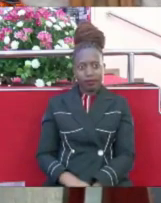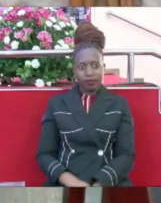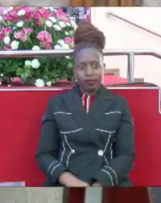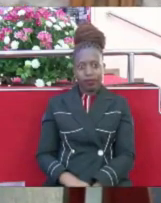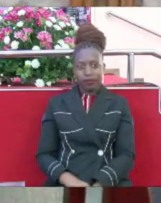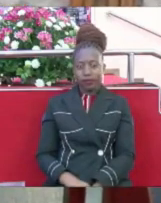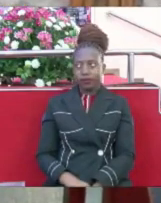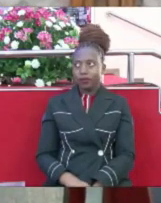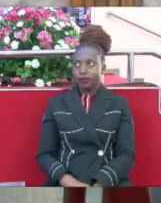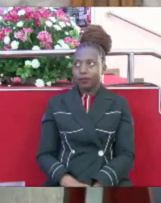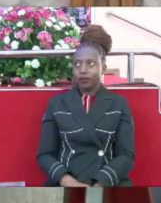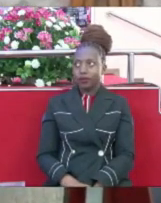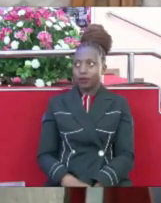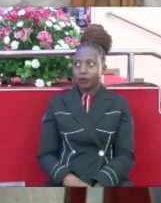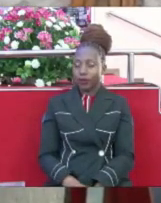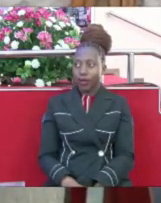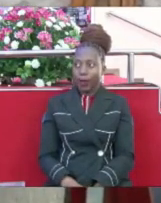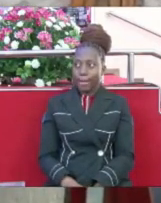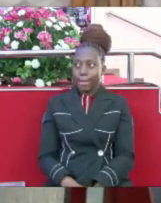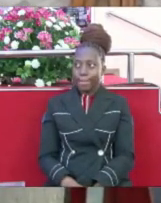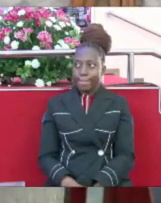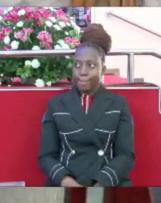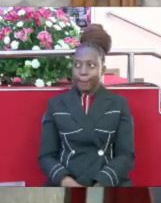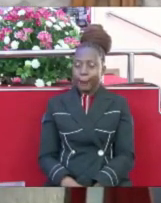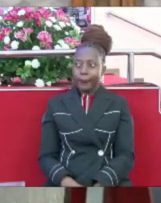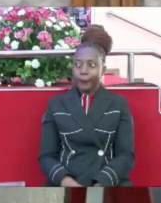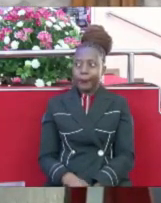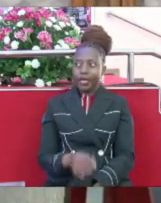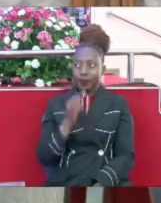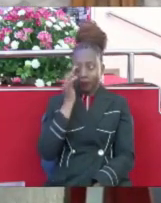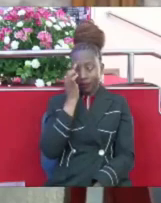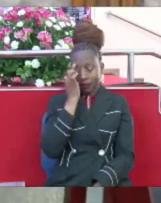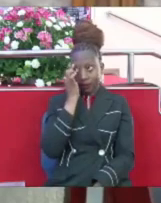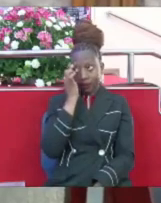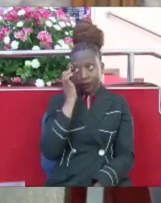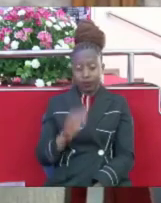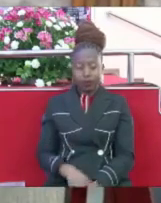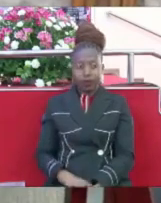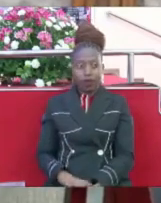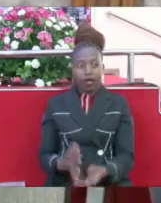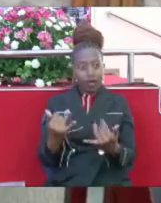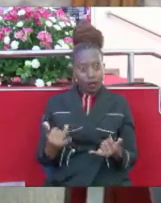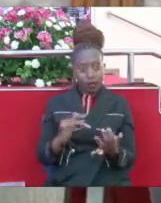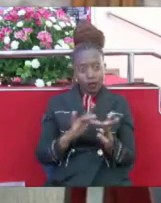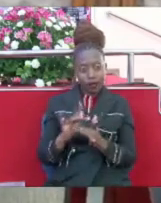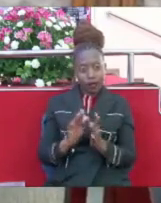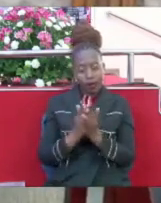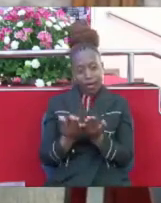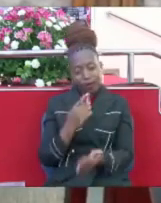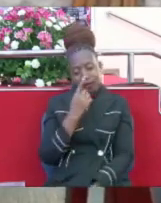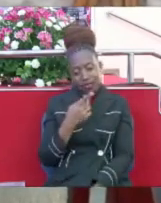alikuwa anaianzia ni kwamba ilikuwa ni safari gumu, na kwa hivyo hakawaacha wale fahari wake kama amesimama kodeni. And so the Bible says that he took the